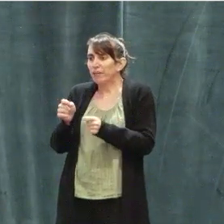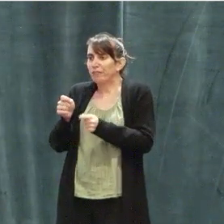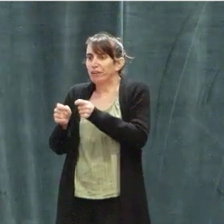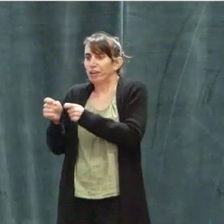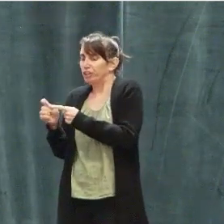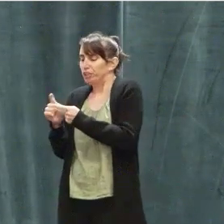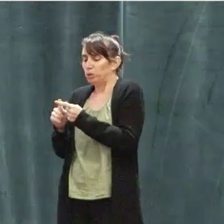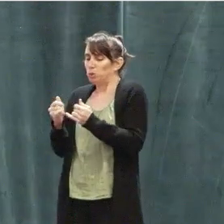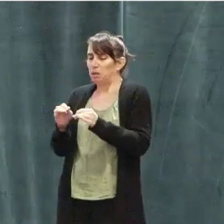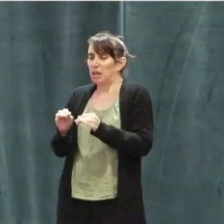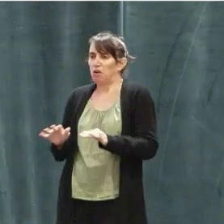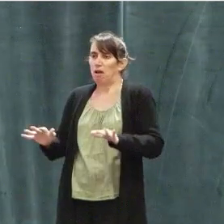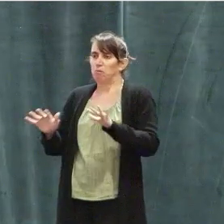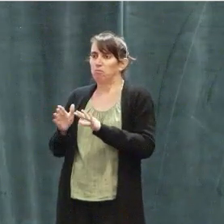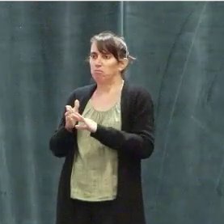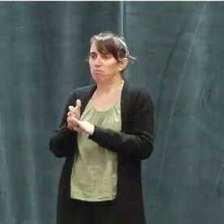variations.